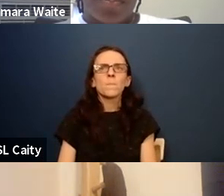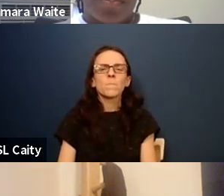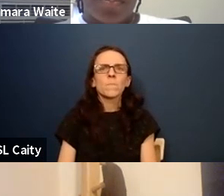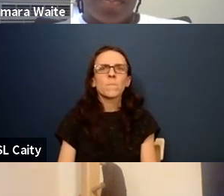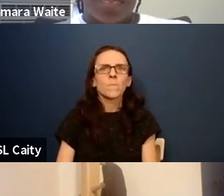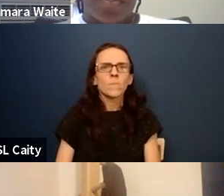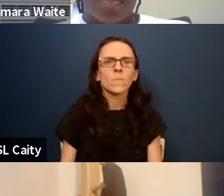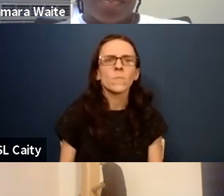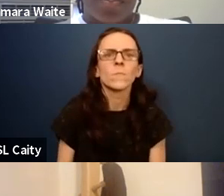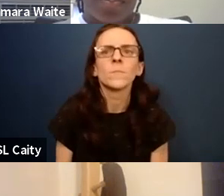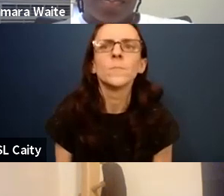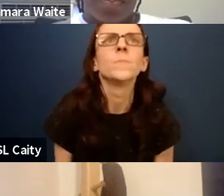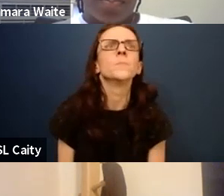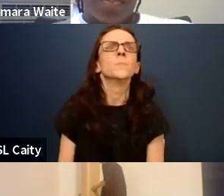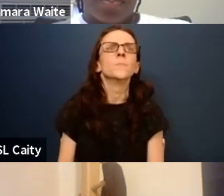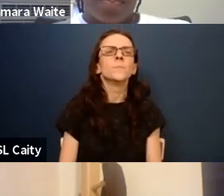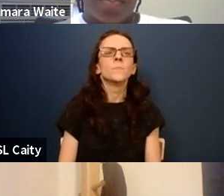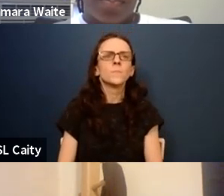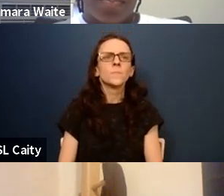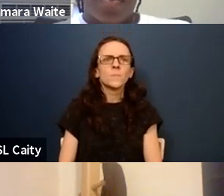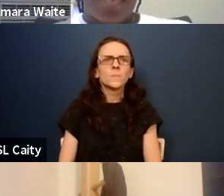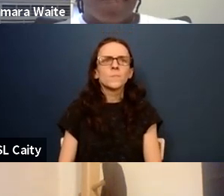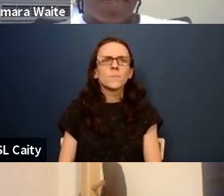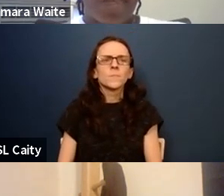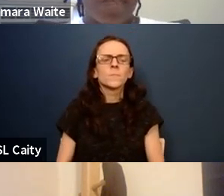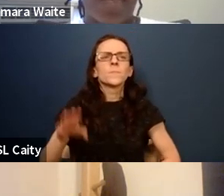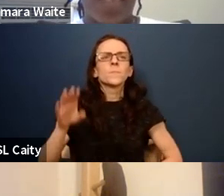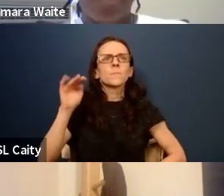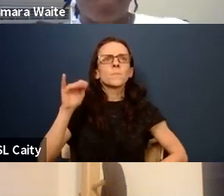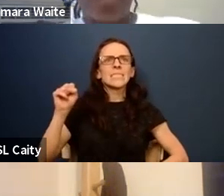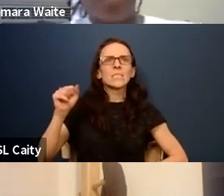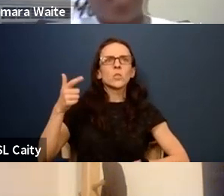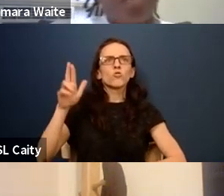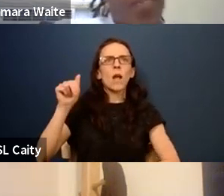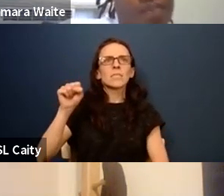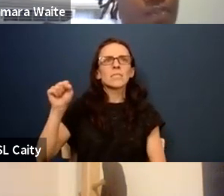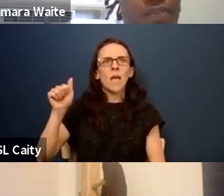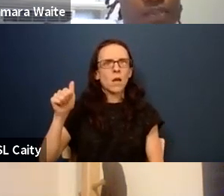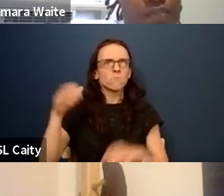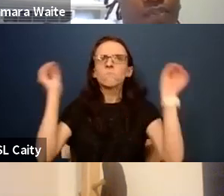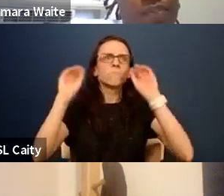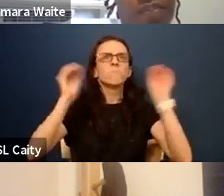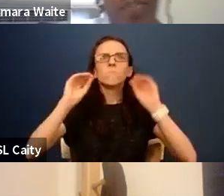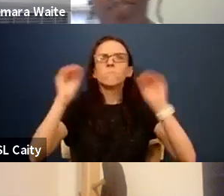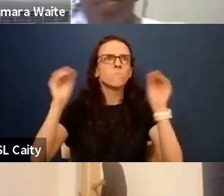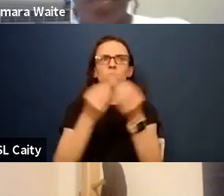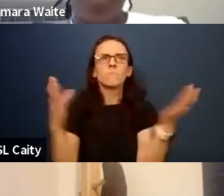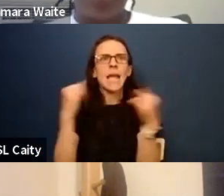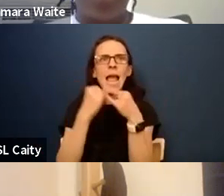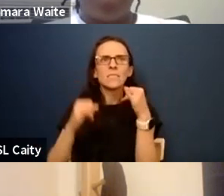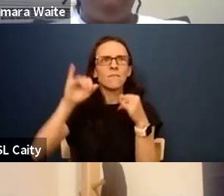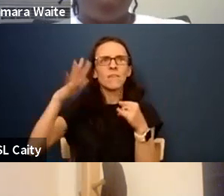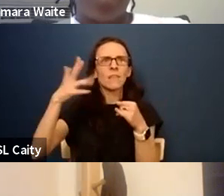if I don't think that there is not one that is given at the end of fifth grade to